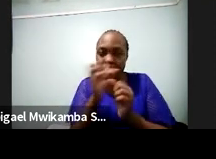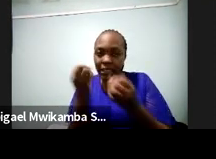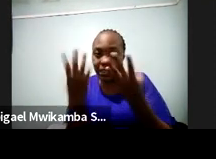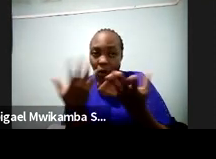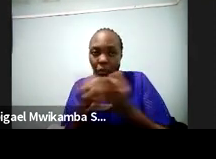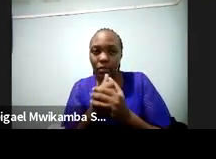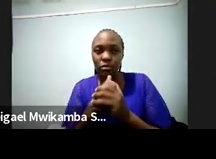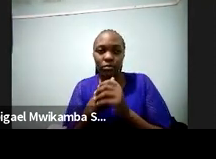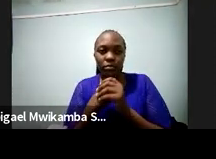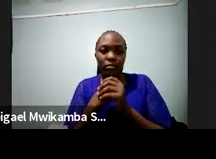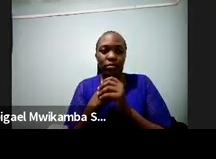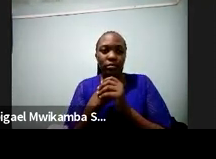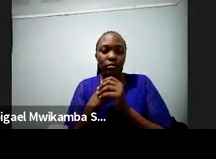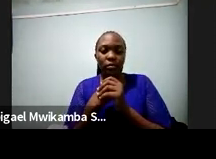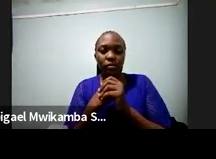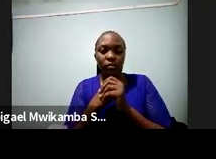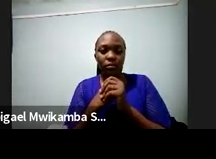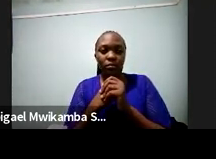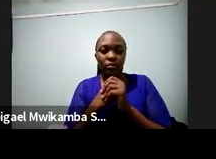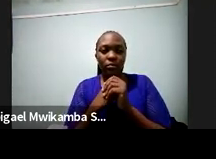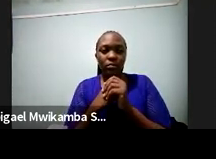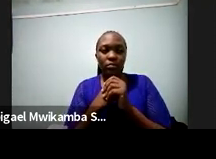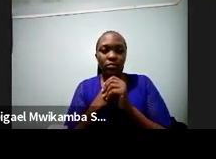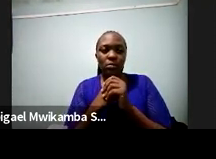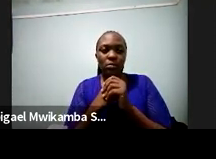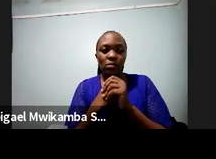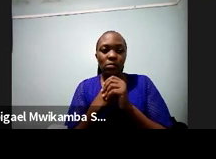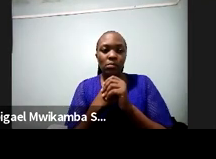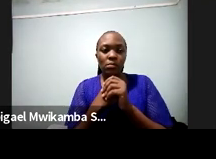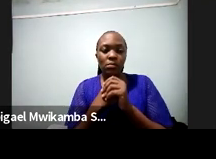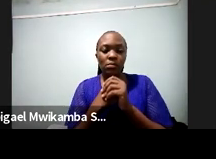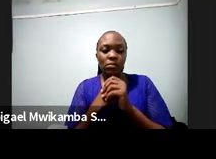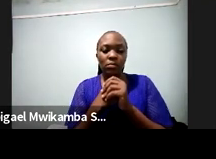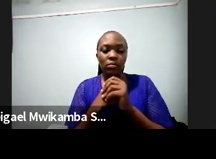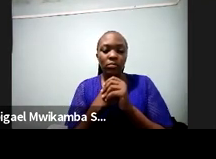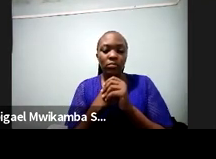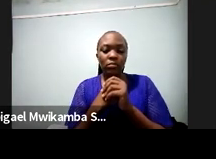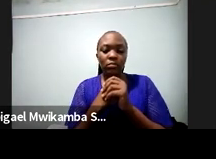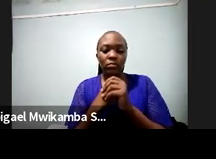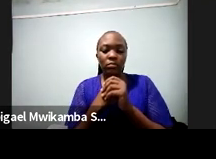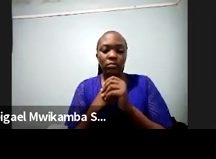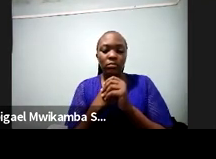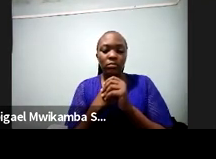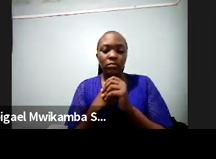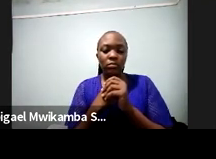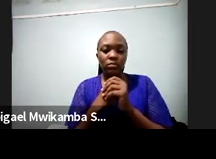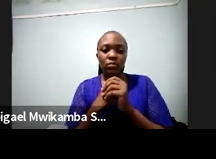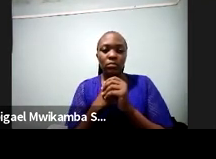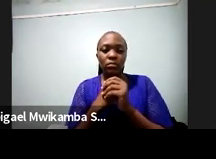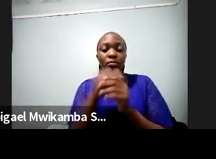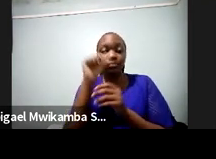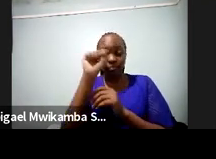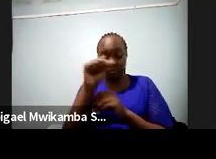either housing or eating into savings. Of course, it is considered that transportation is a key thing.